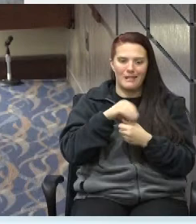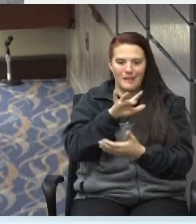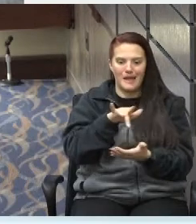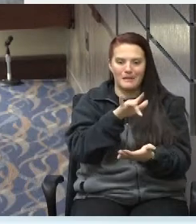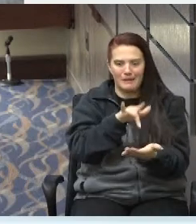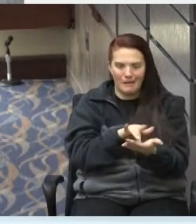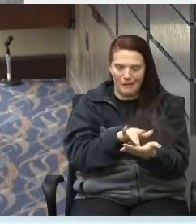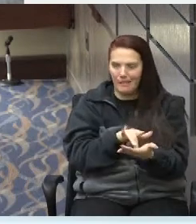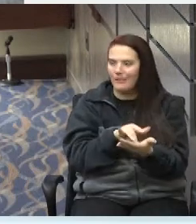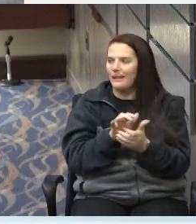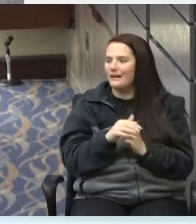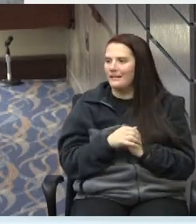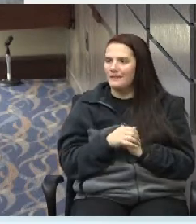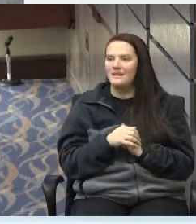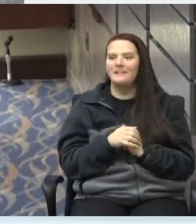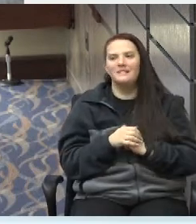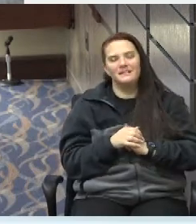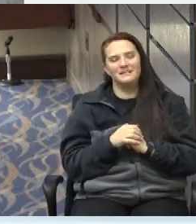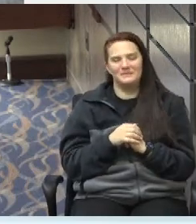back then. One way or another.